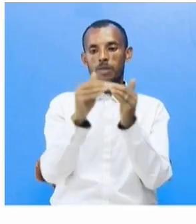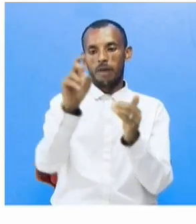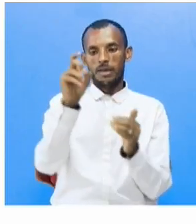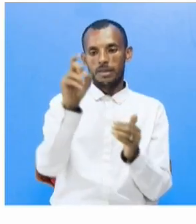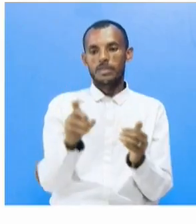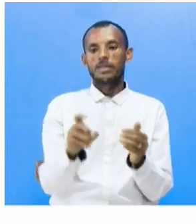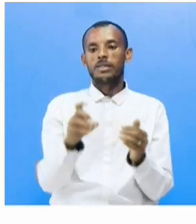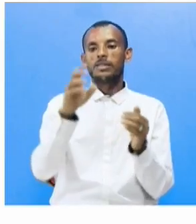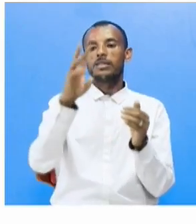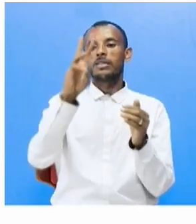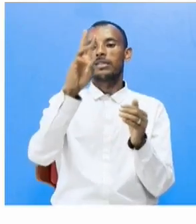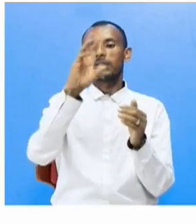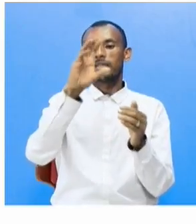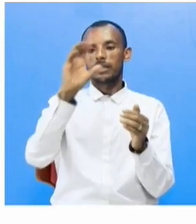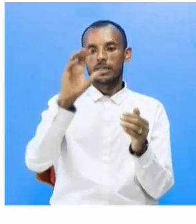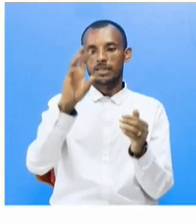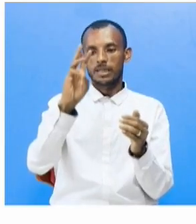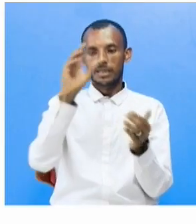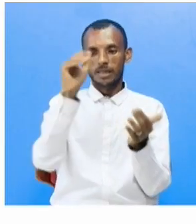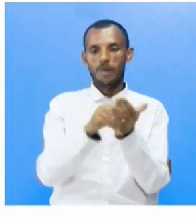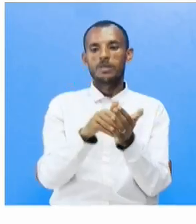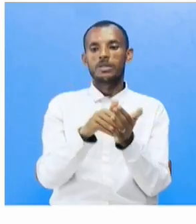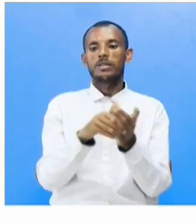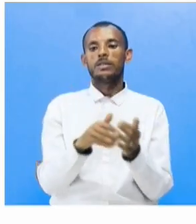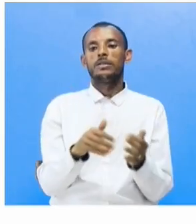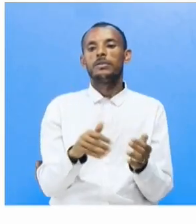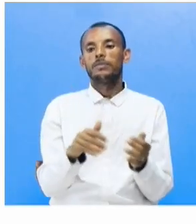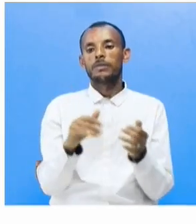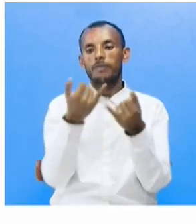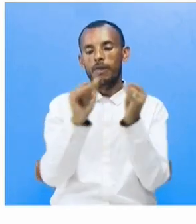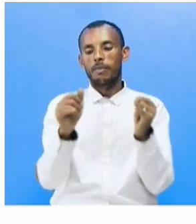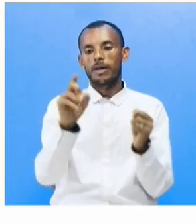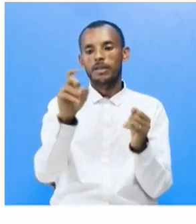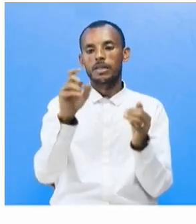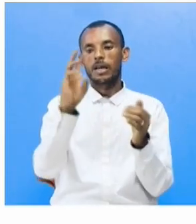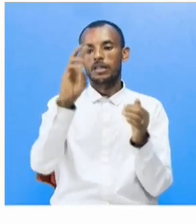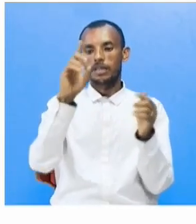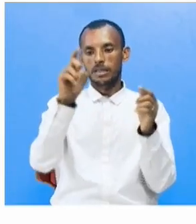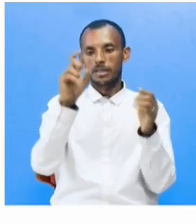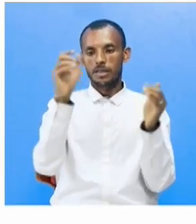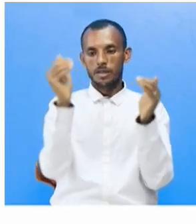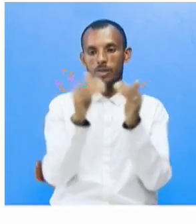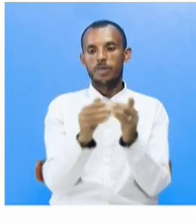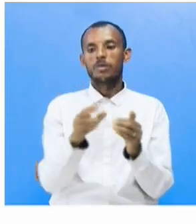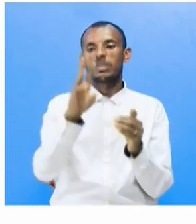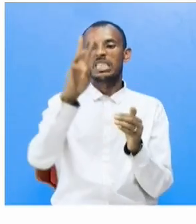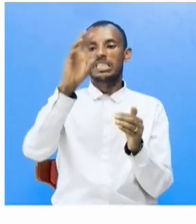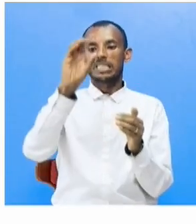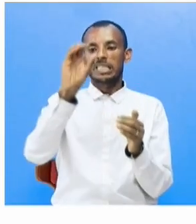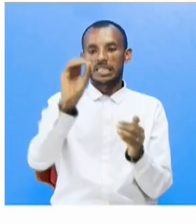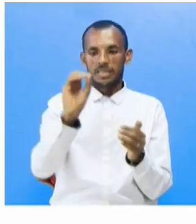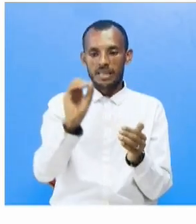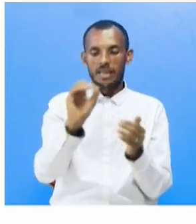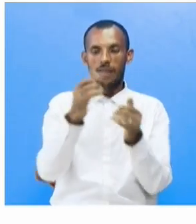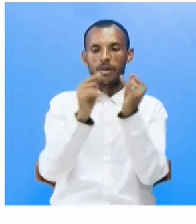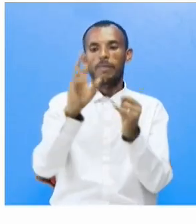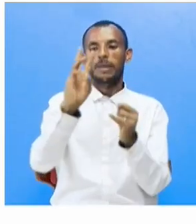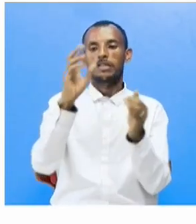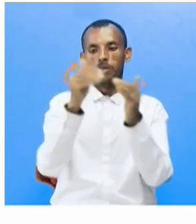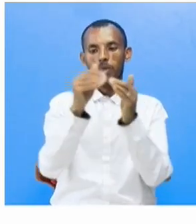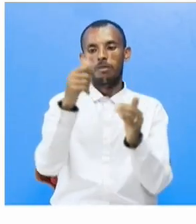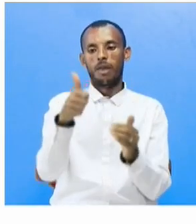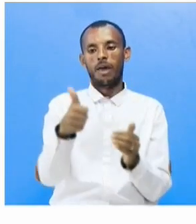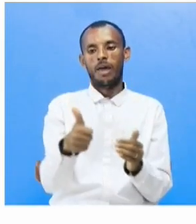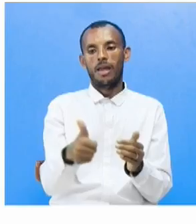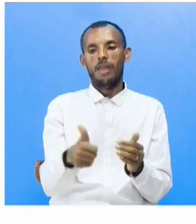So this implies X is equal to, this cancel out, X equal to 60 divided by 6 is this 10,000